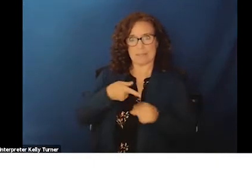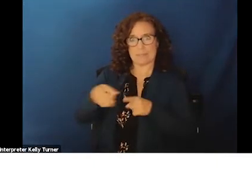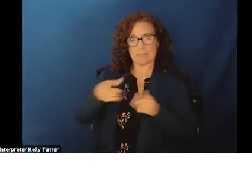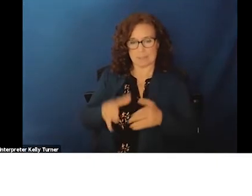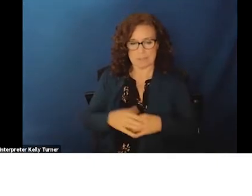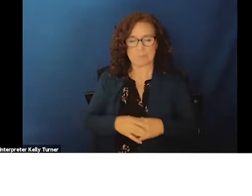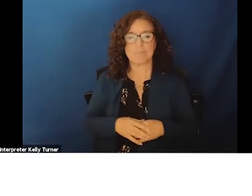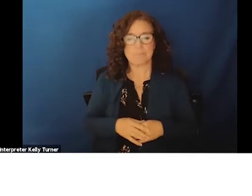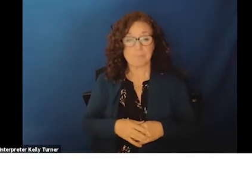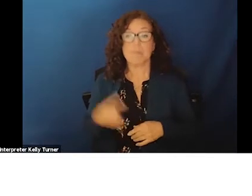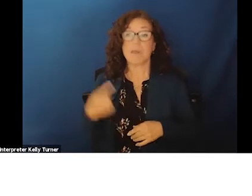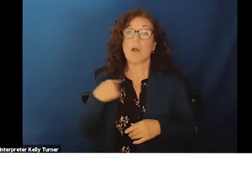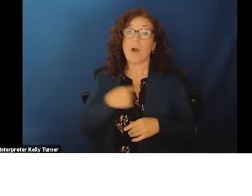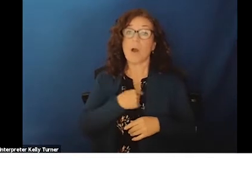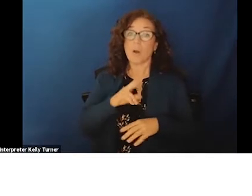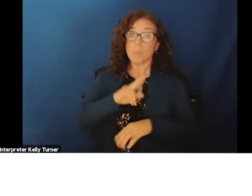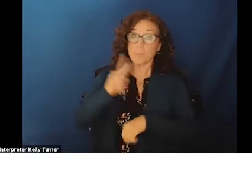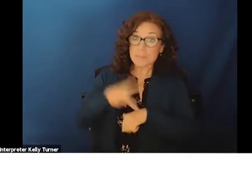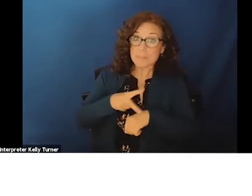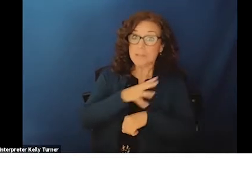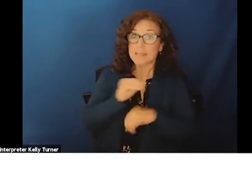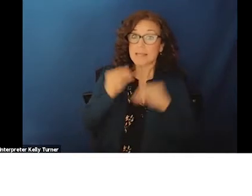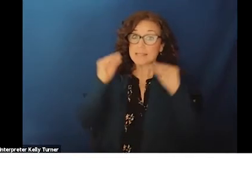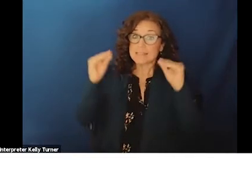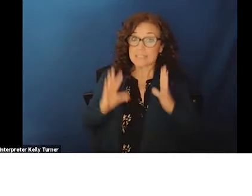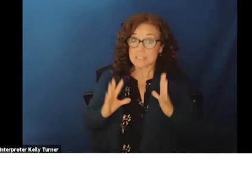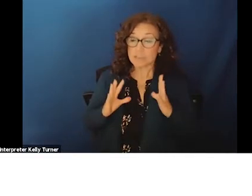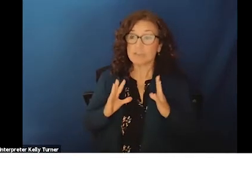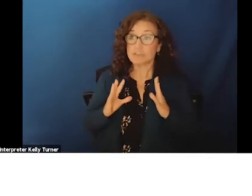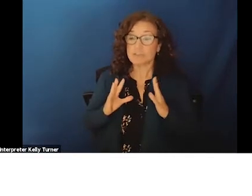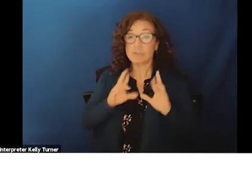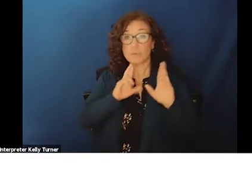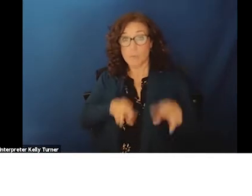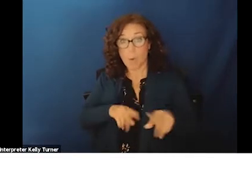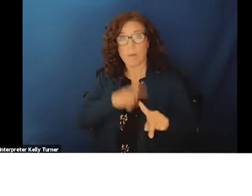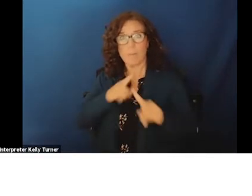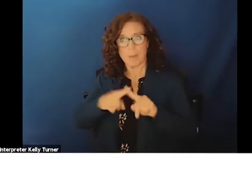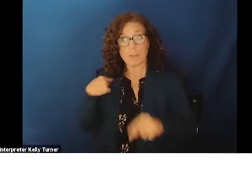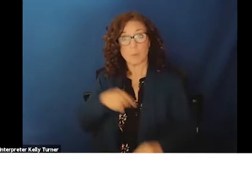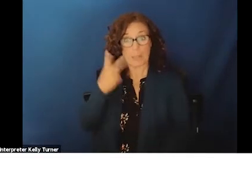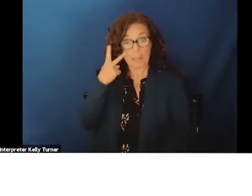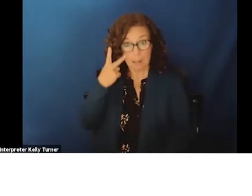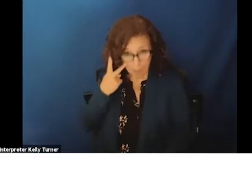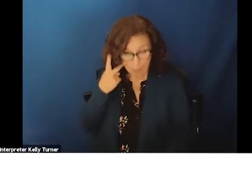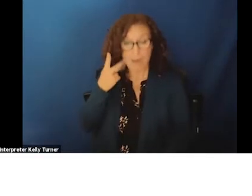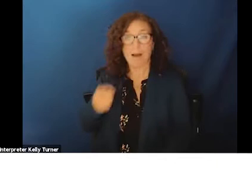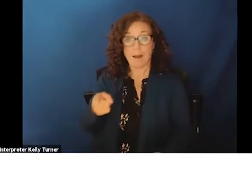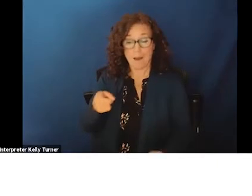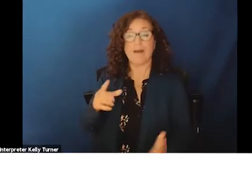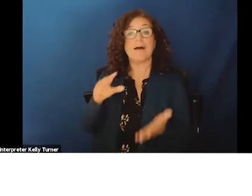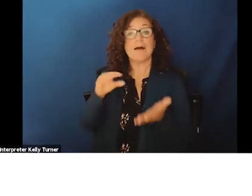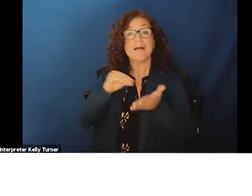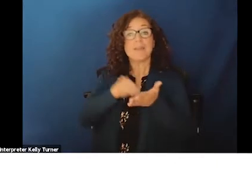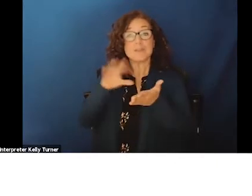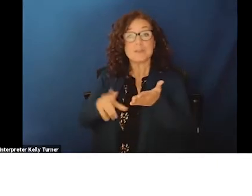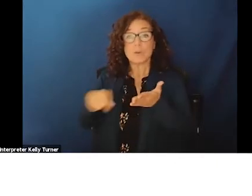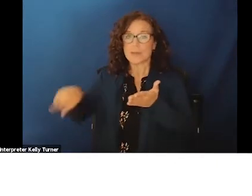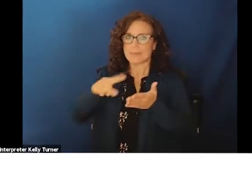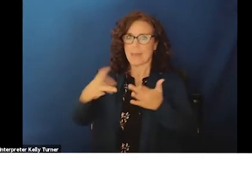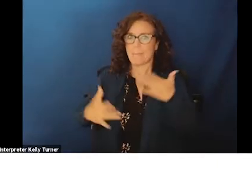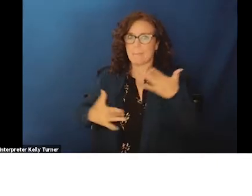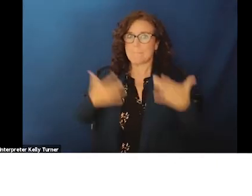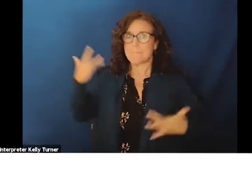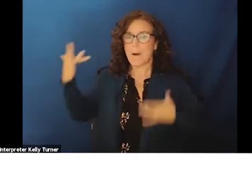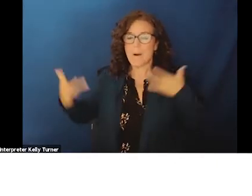report, and we have been able to observe with our own eyes, students being so excited to be